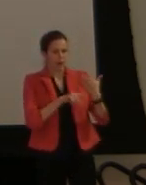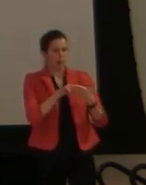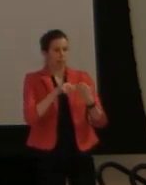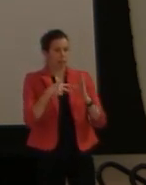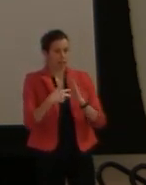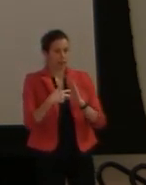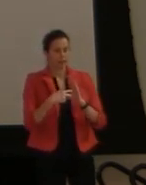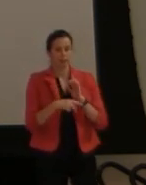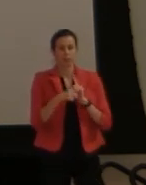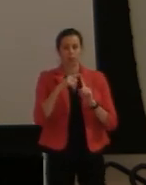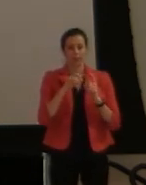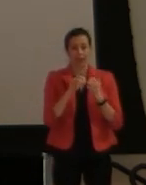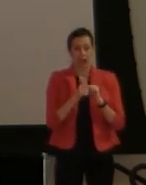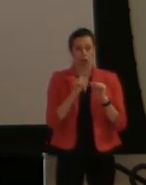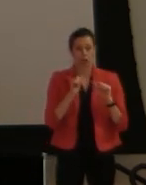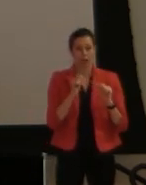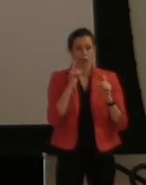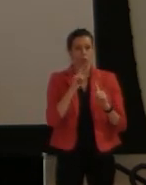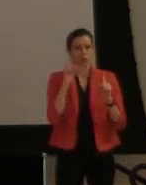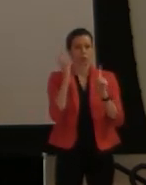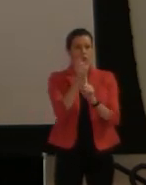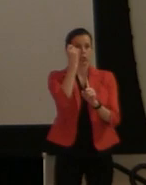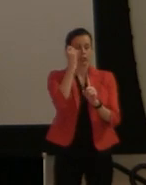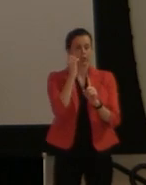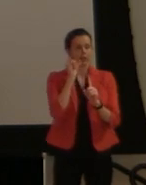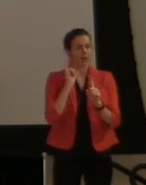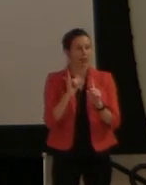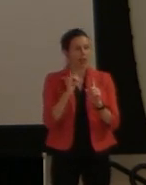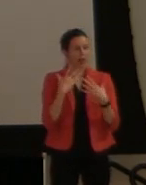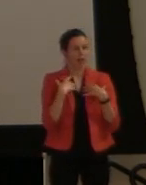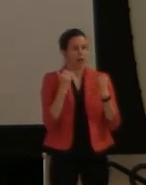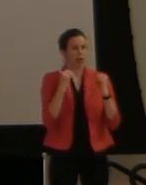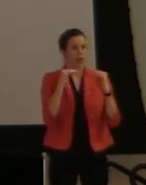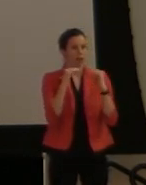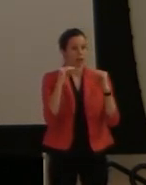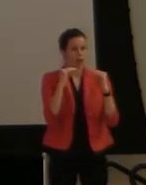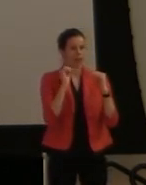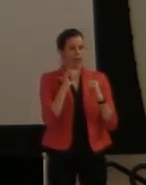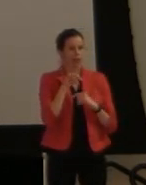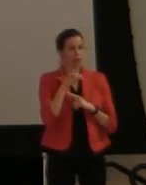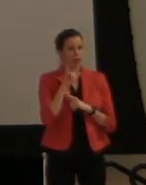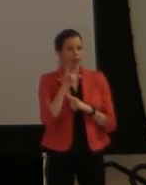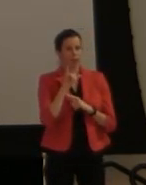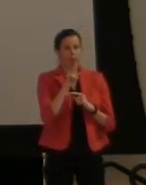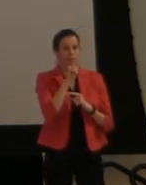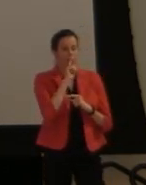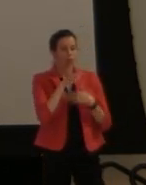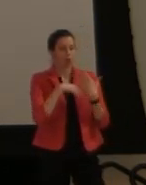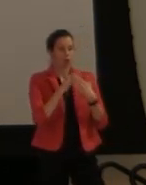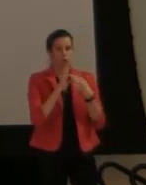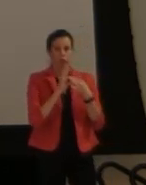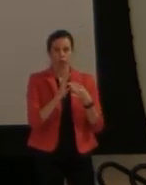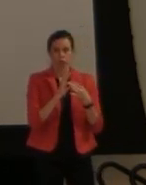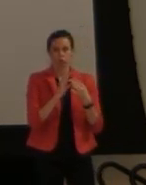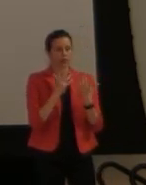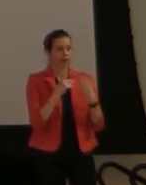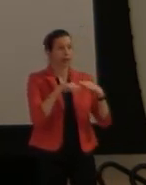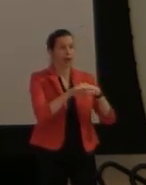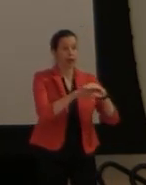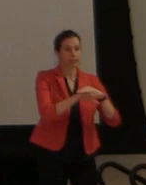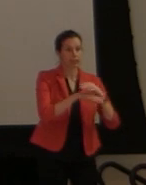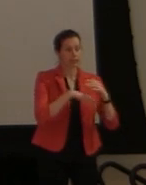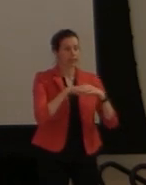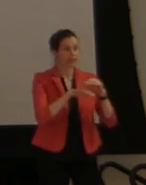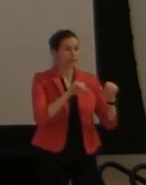and then also the how can we achieve health equity. So when we talk about health equity, all of those terms really do come to mind. So access,